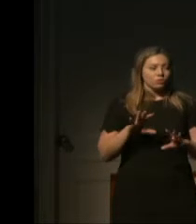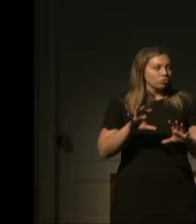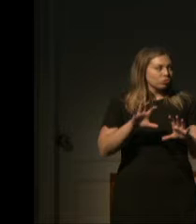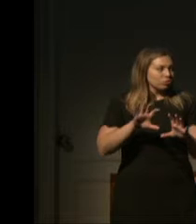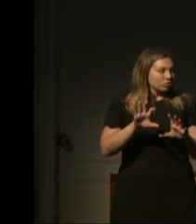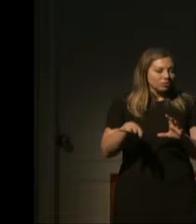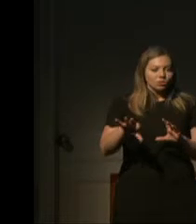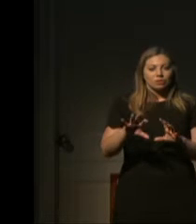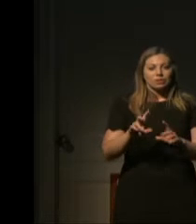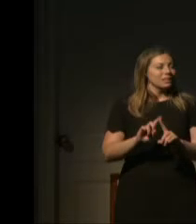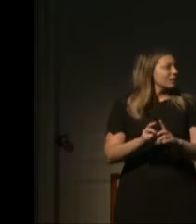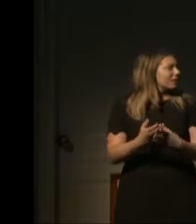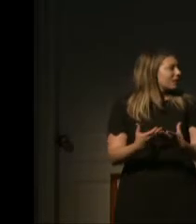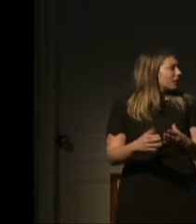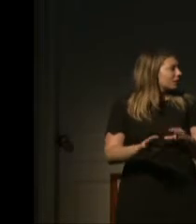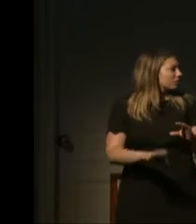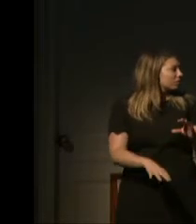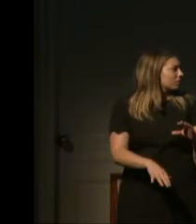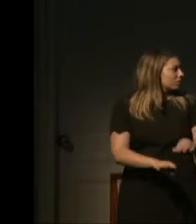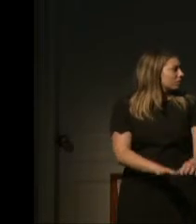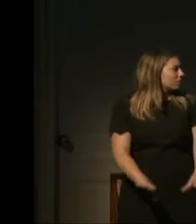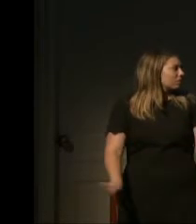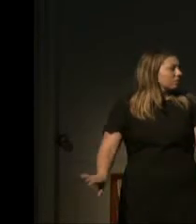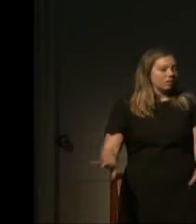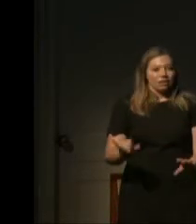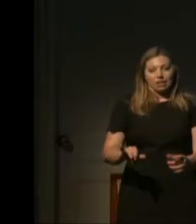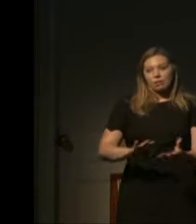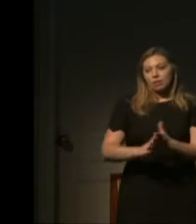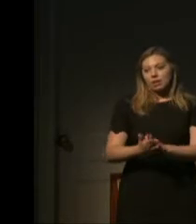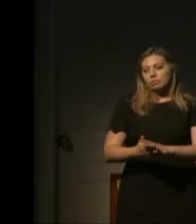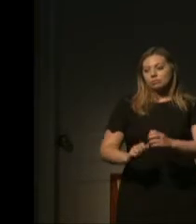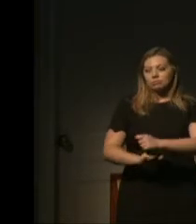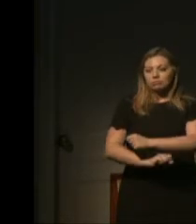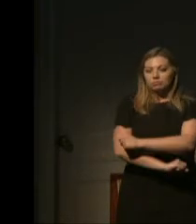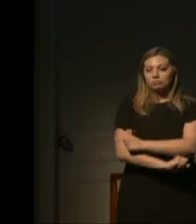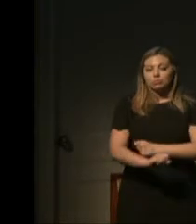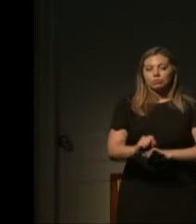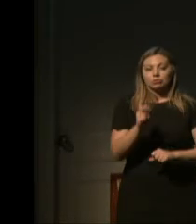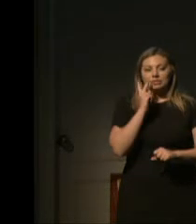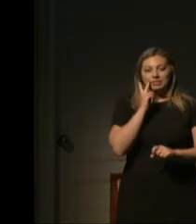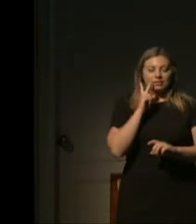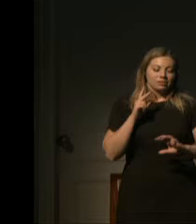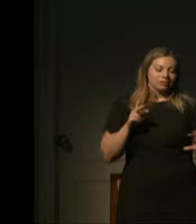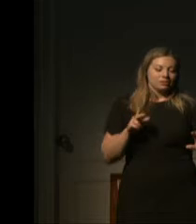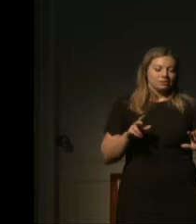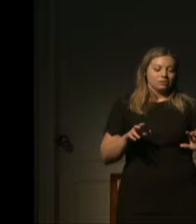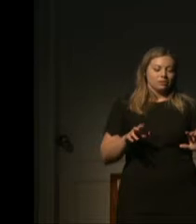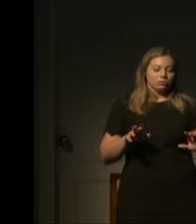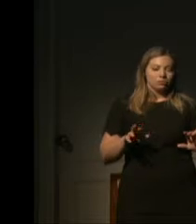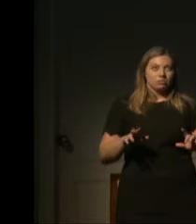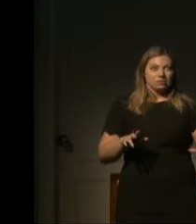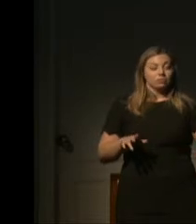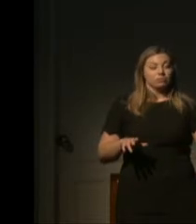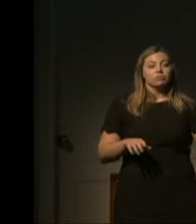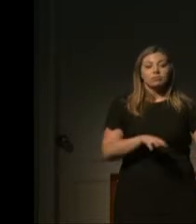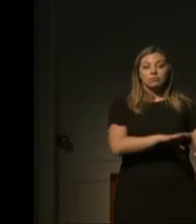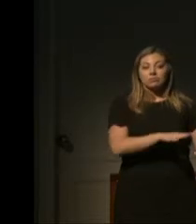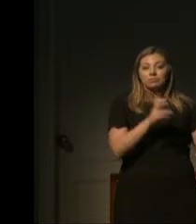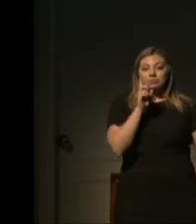of objects down below. They form almost a platform. You'll see often to the left, there's a